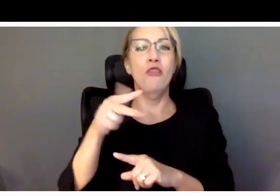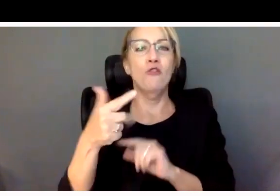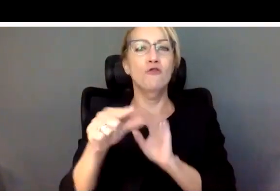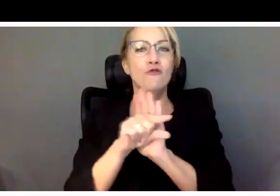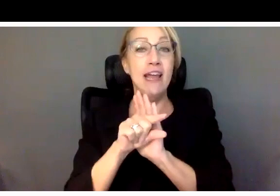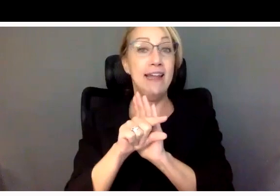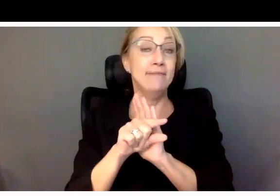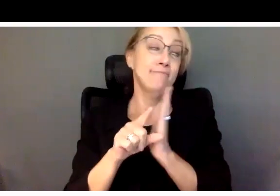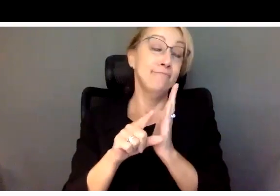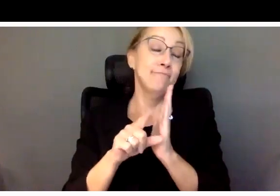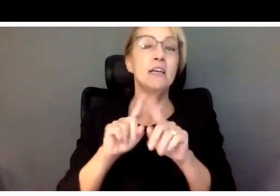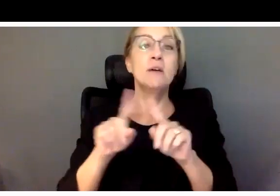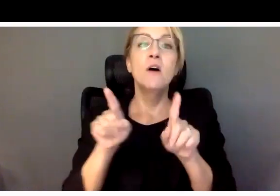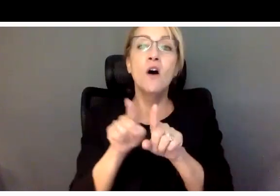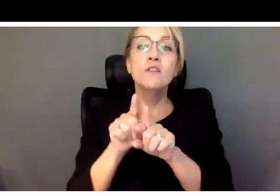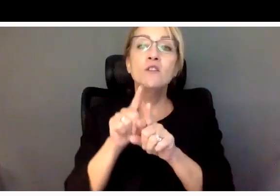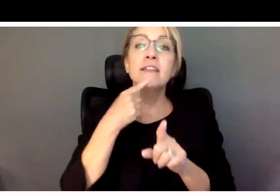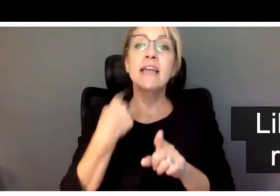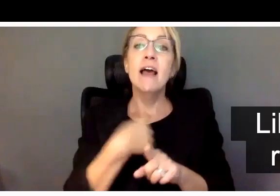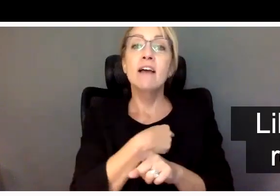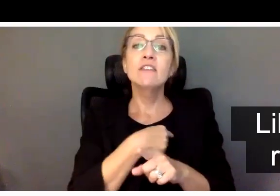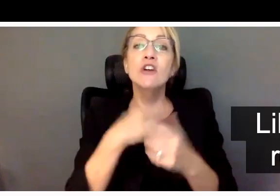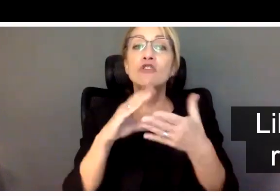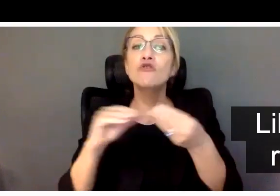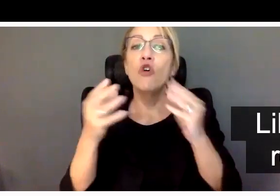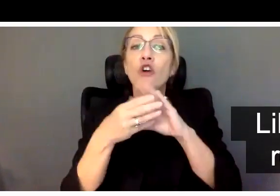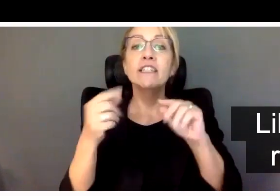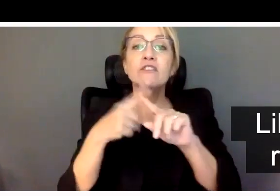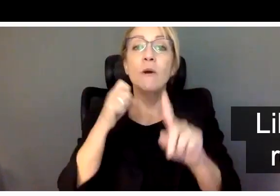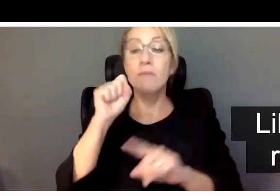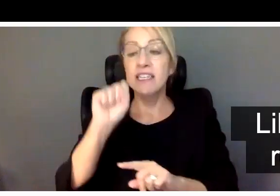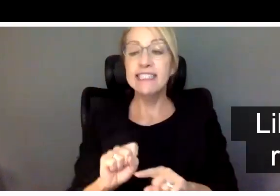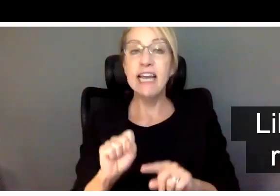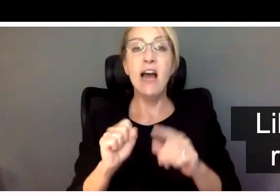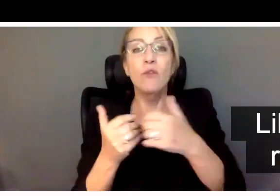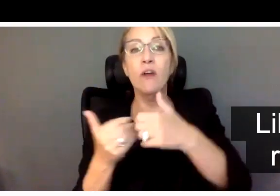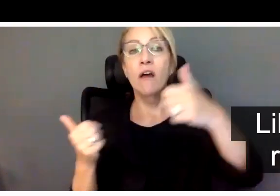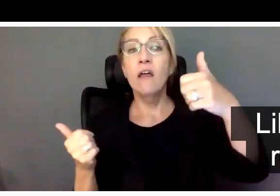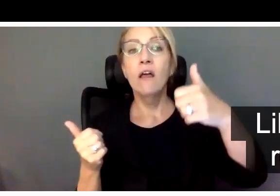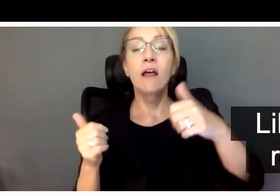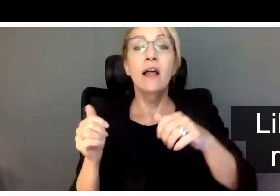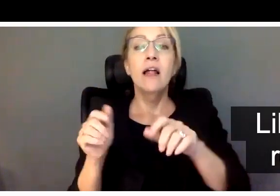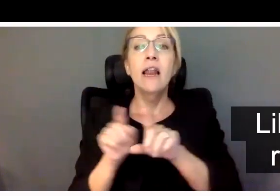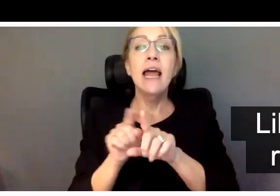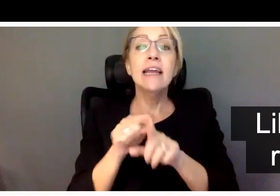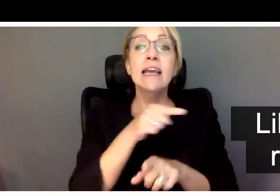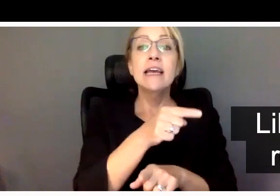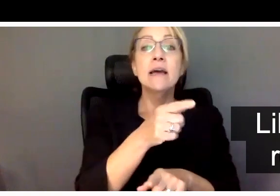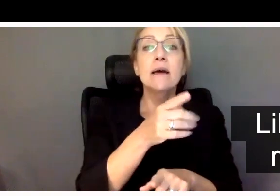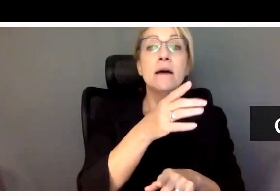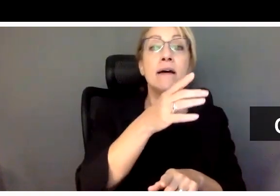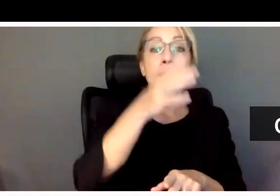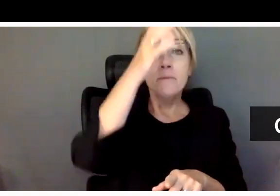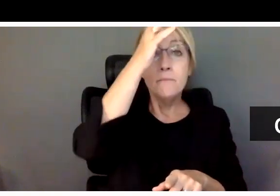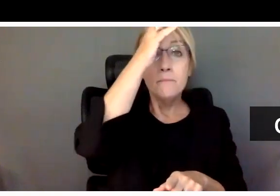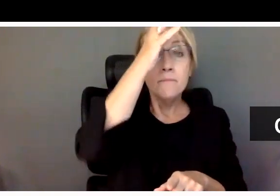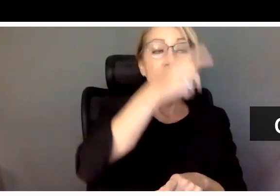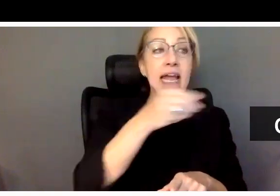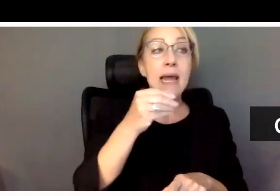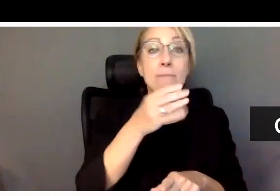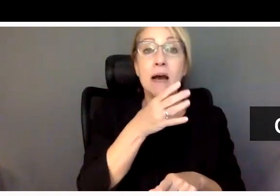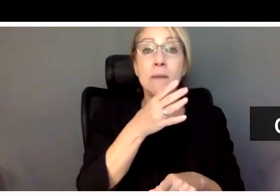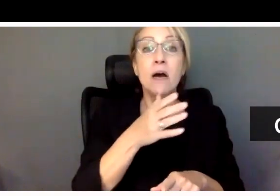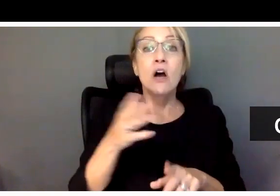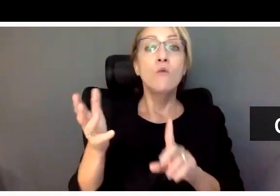tell us stories from the segregated South, like when he and Mama were arrested on their wedding day, driving